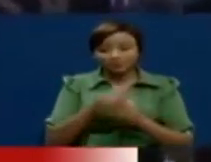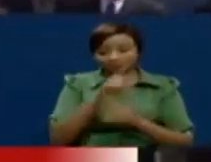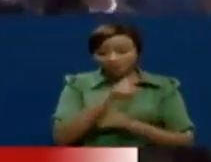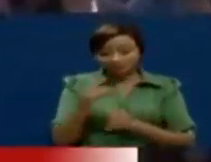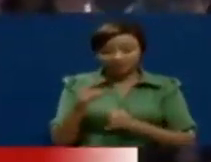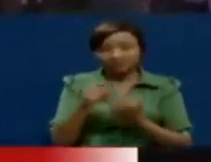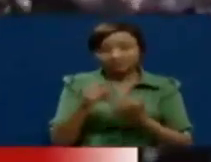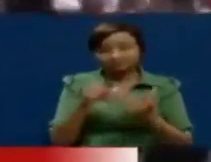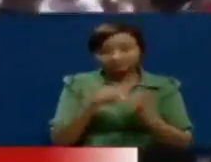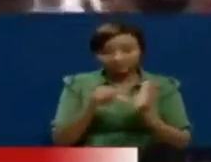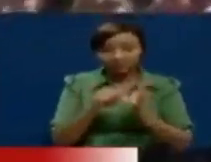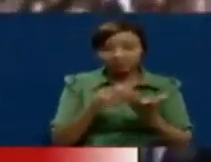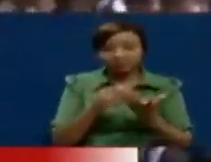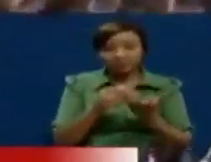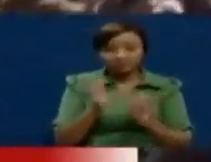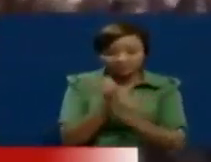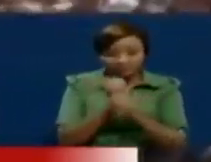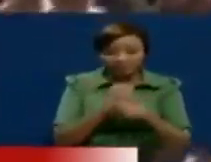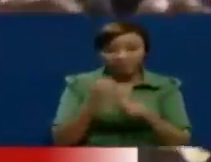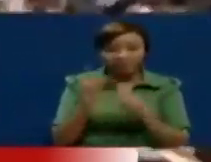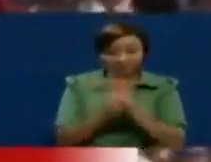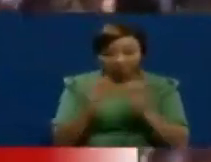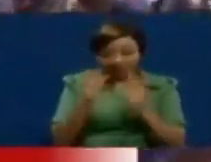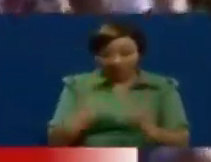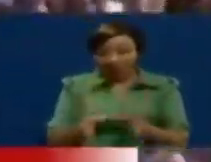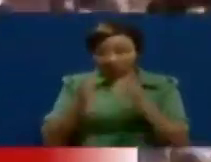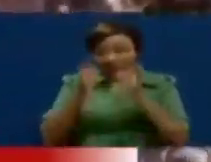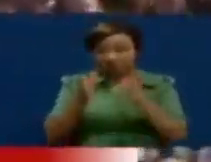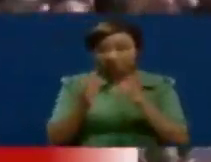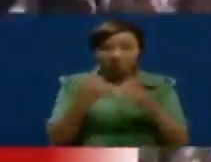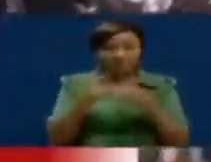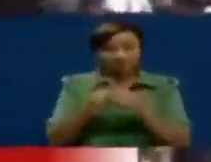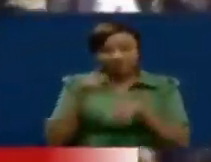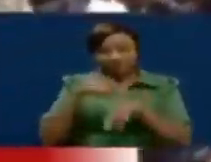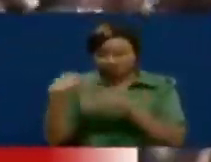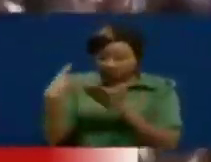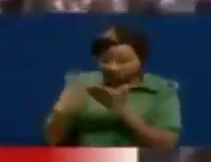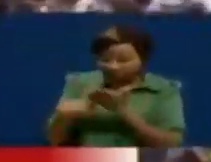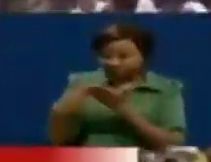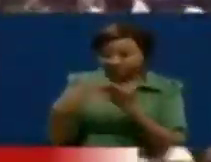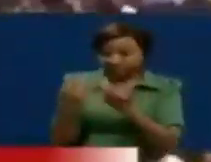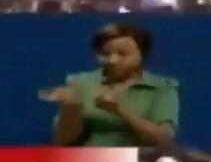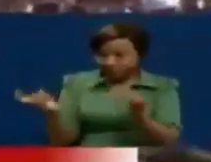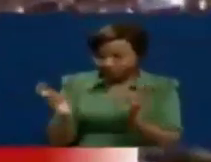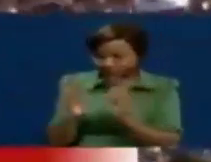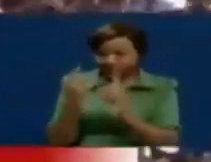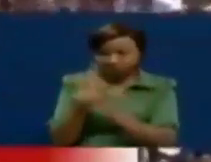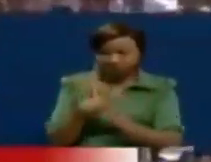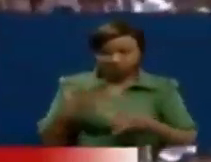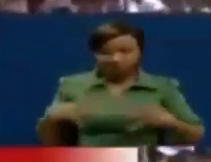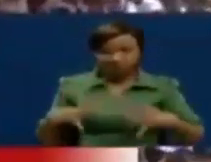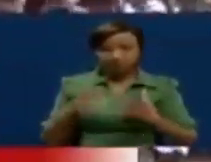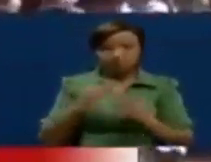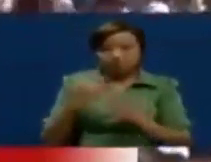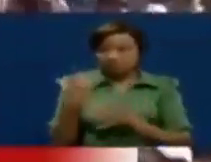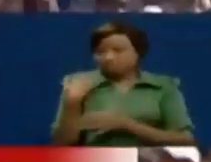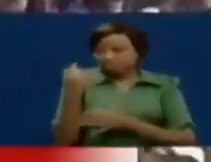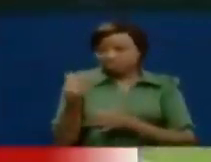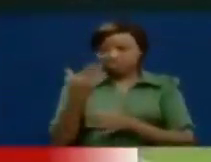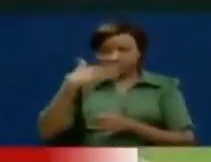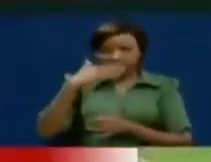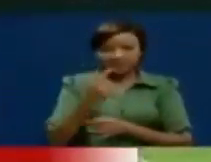to have been officially cancelled or postponed. But after emergency talks between the various stakeholders over the last few days,